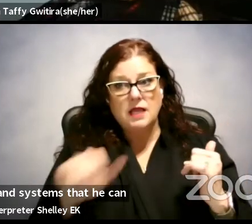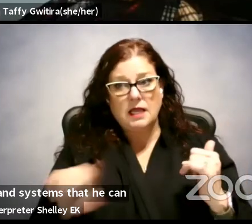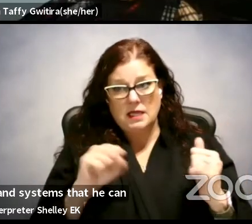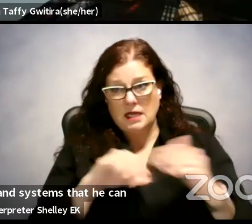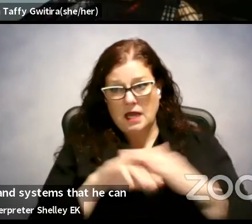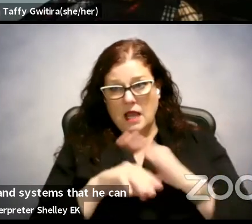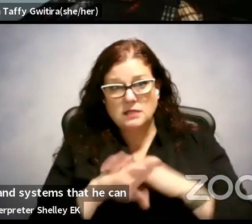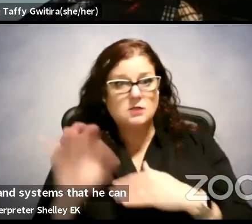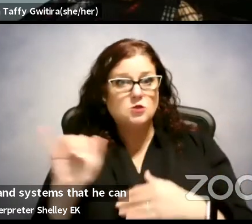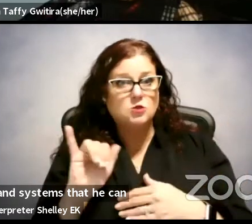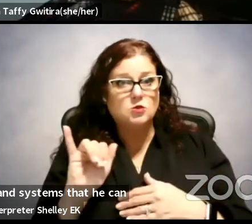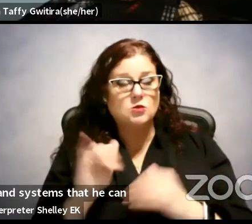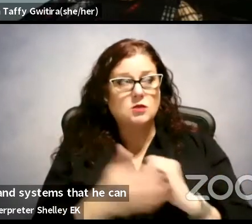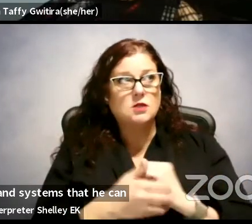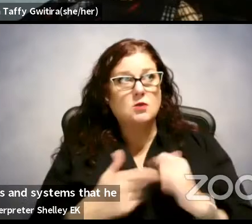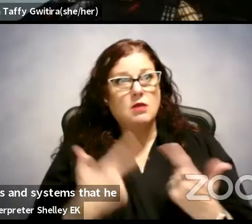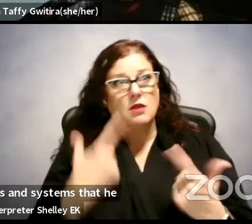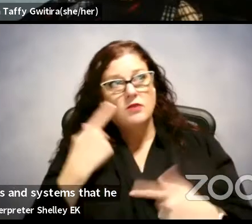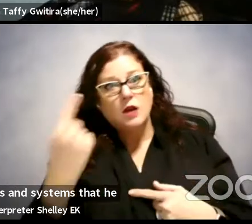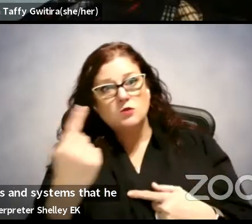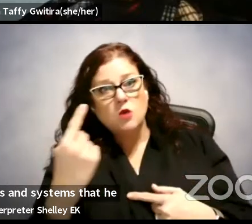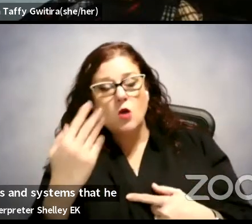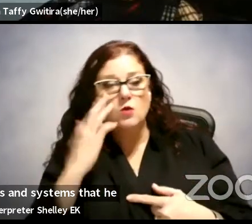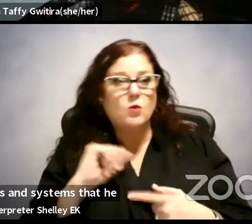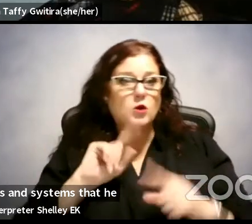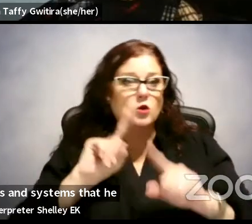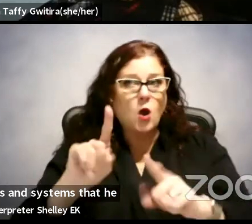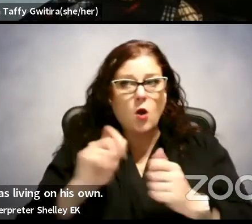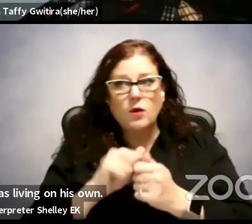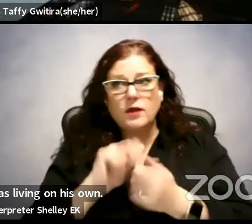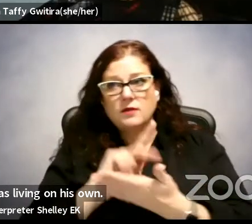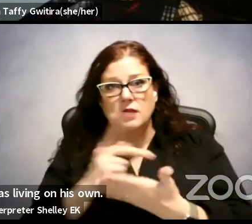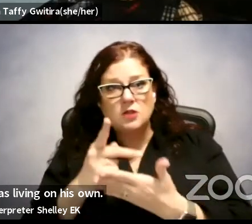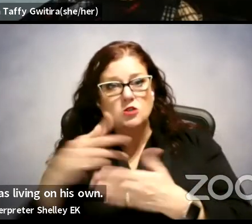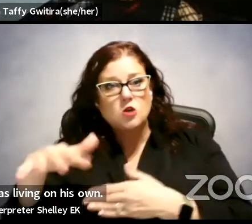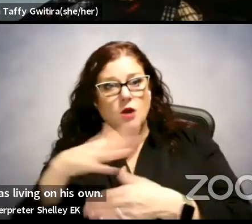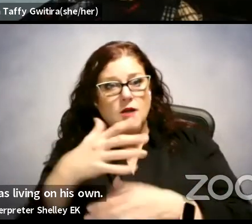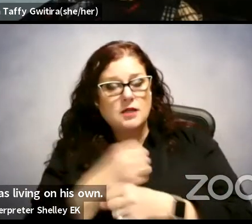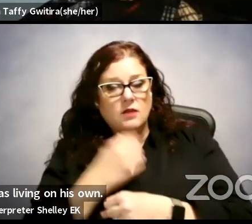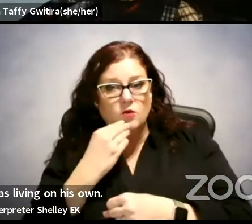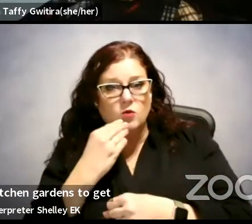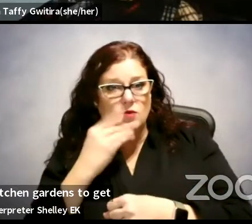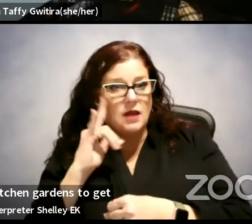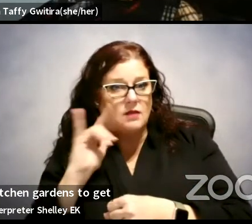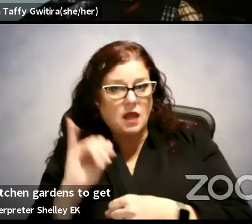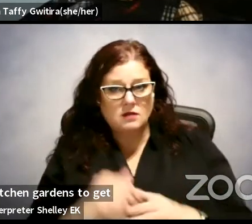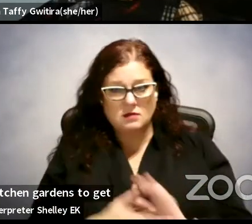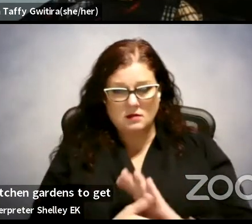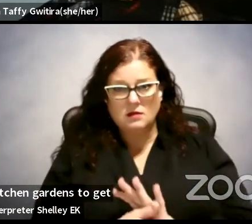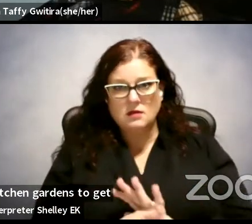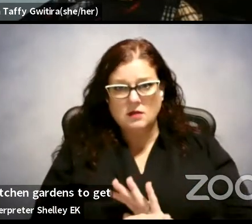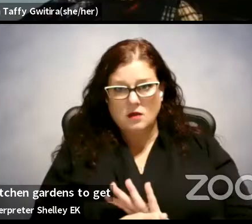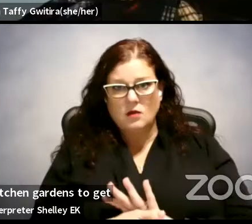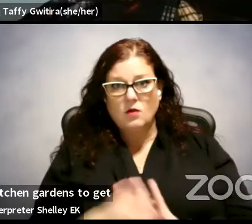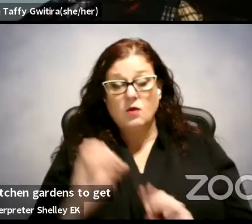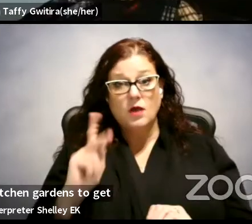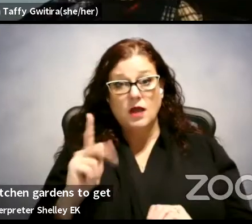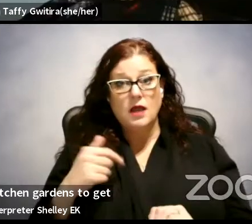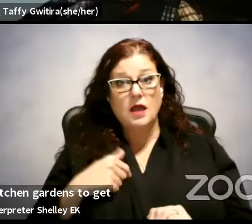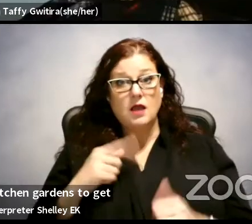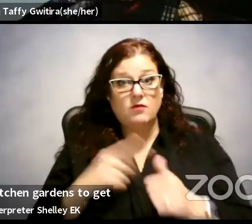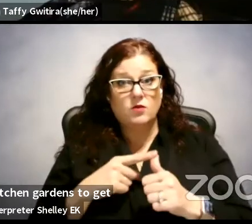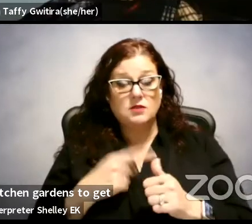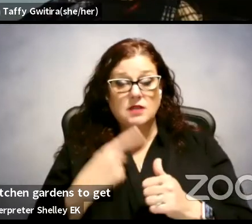too. So if, he was living on his own, he knows where to go to in the kitchen gardens to get food and stuff like that. So. Okay, so the first